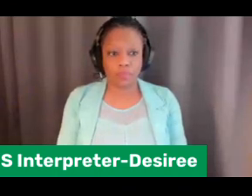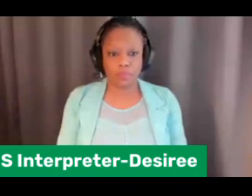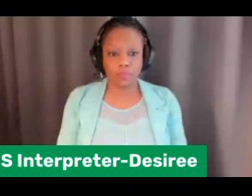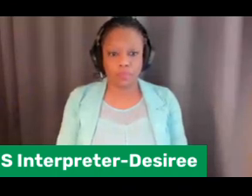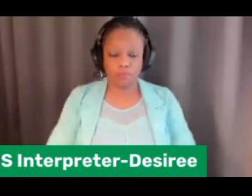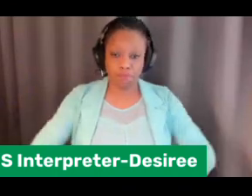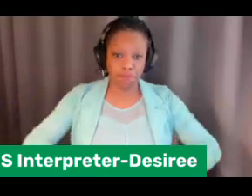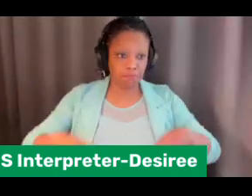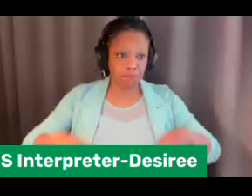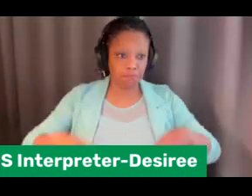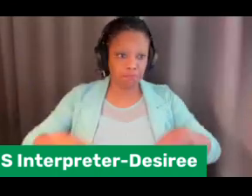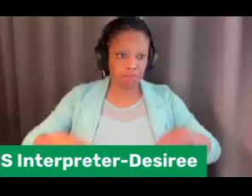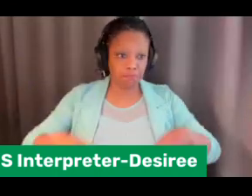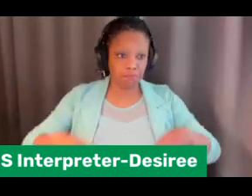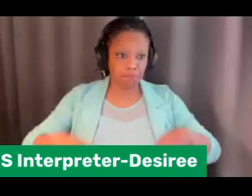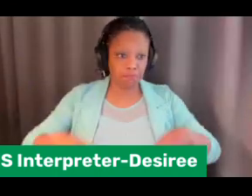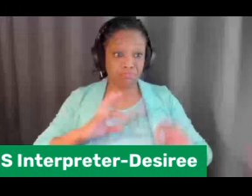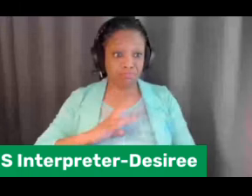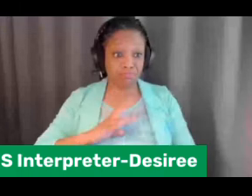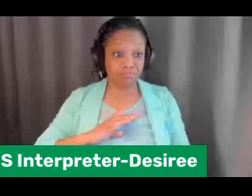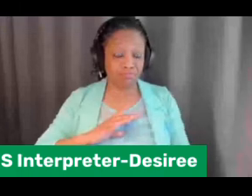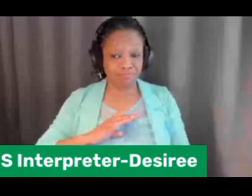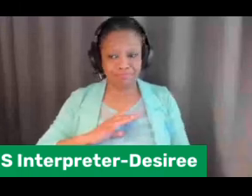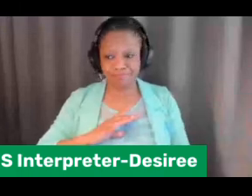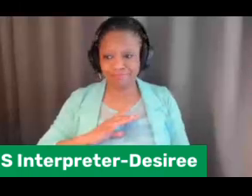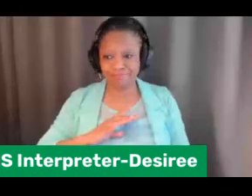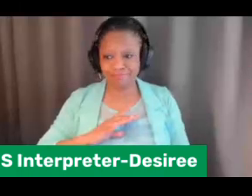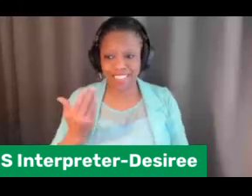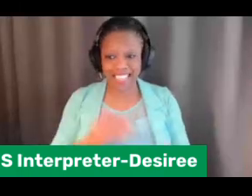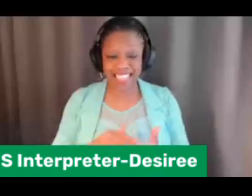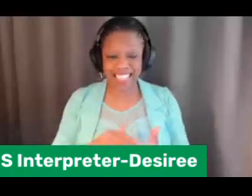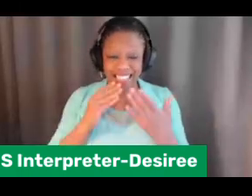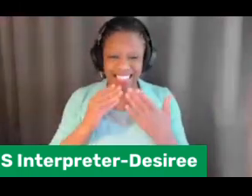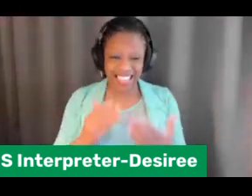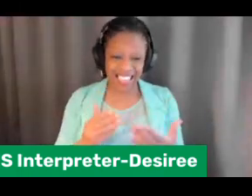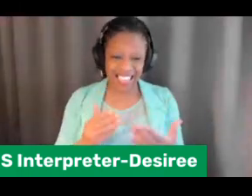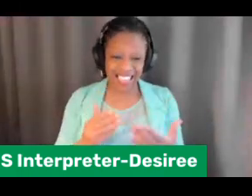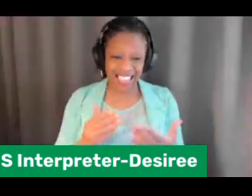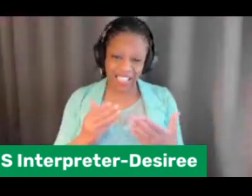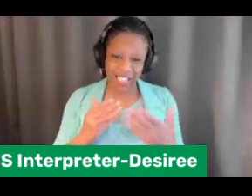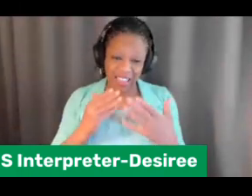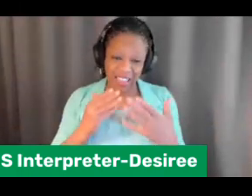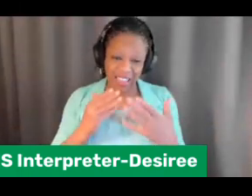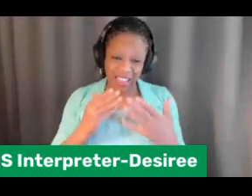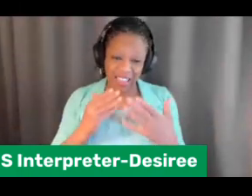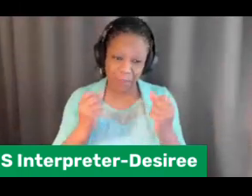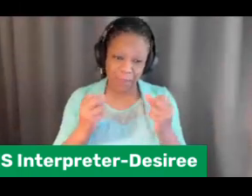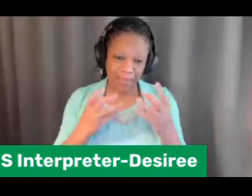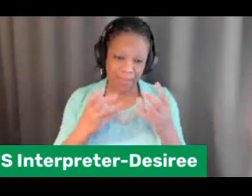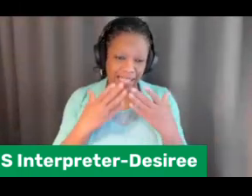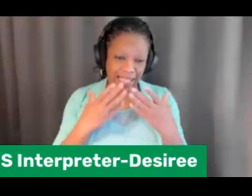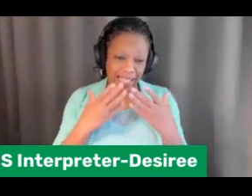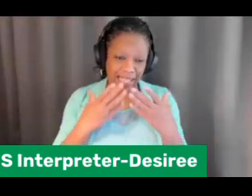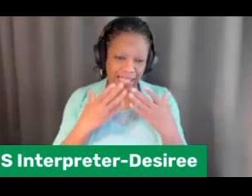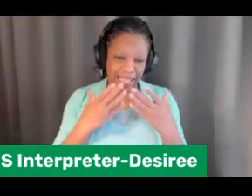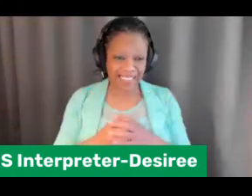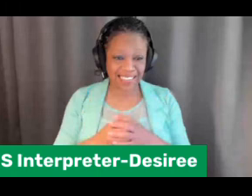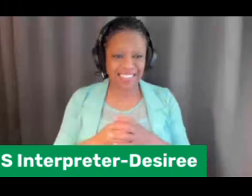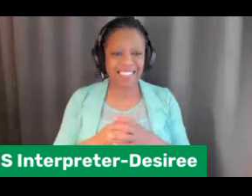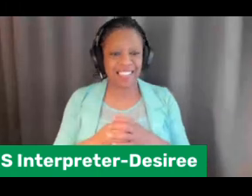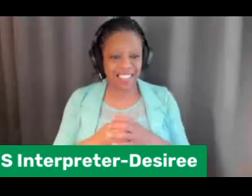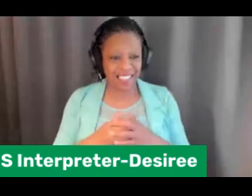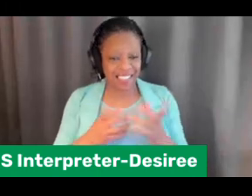Cool. Well, just want to say thank you, thank you, thank you. Appreciate y'all. Y'all made it to the last